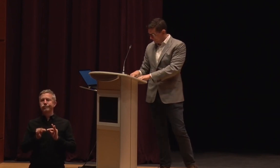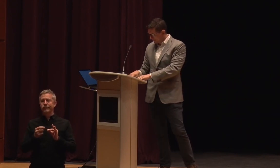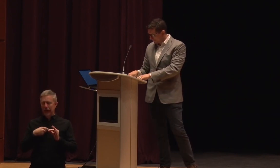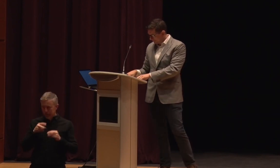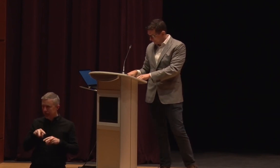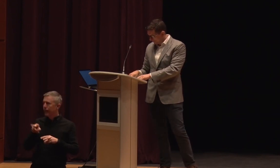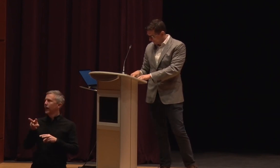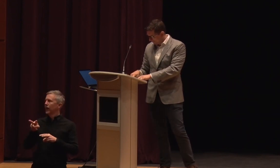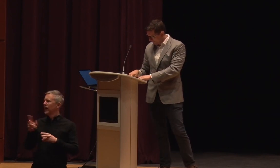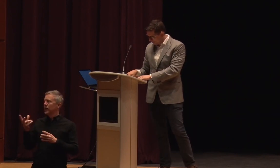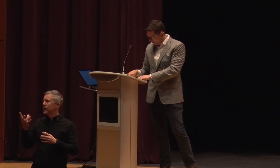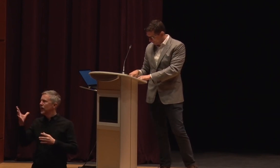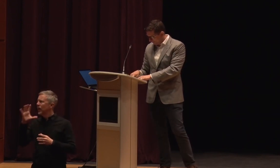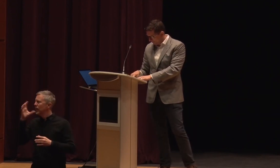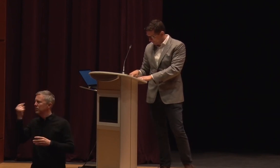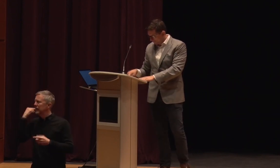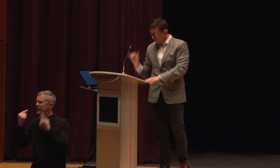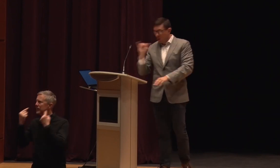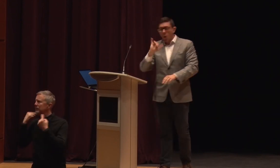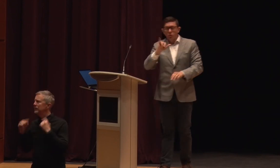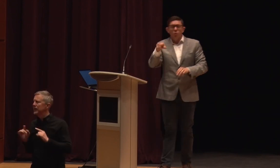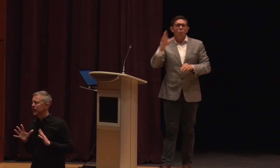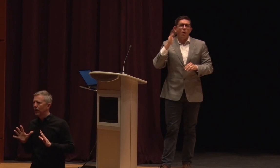frustrations I had.